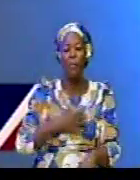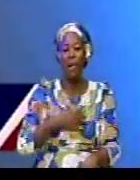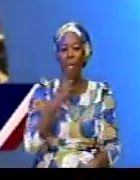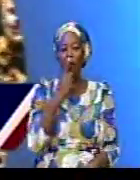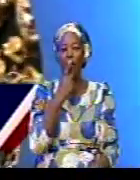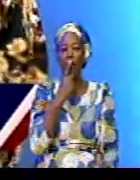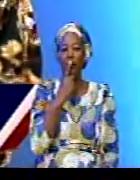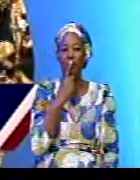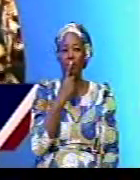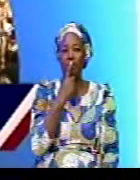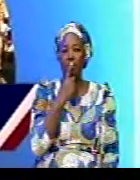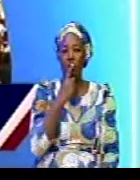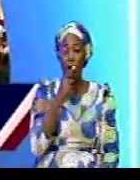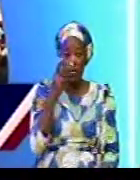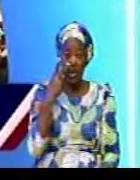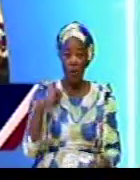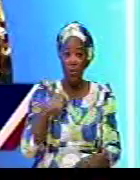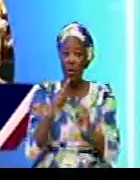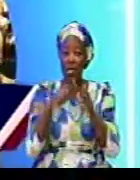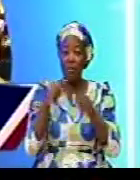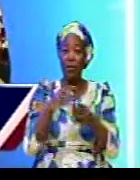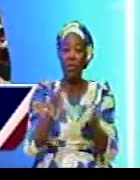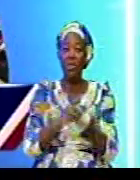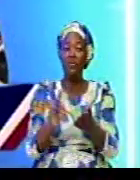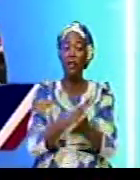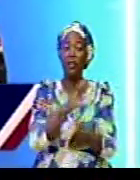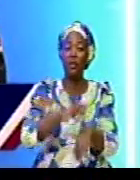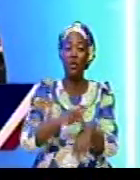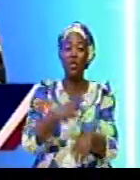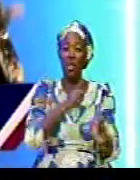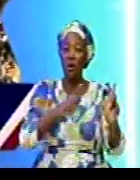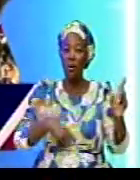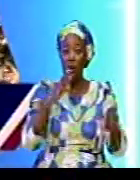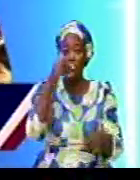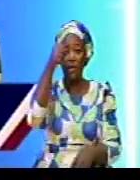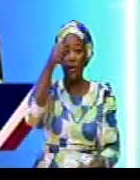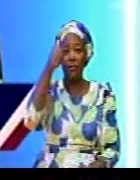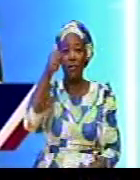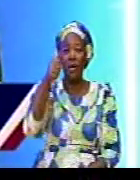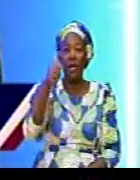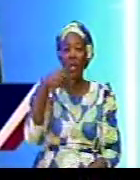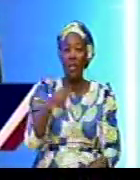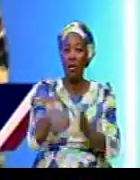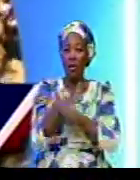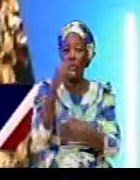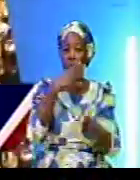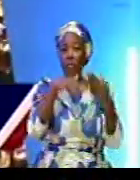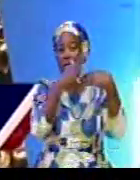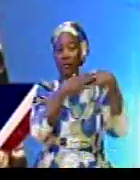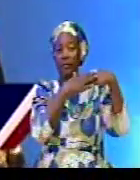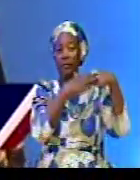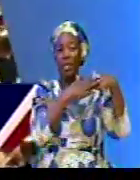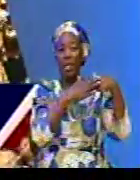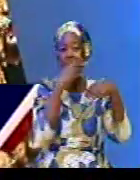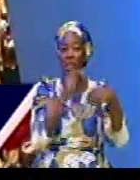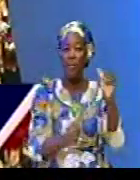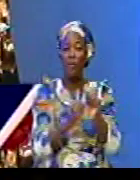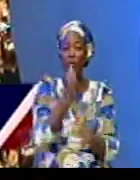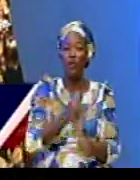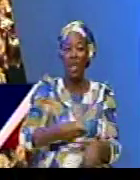put forth his hand, and touched my mouth. You see, we're talking about divine touch. The Lord